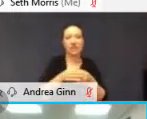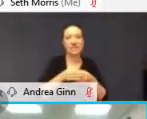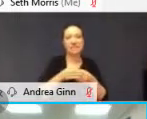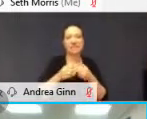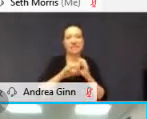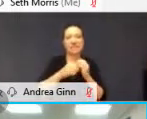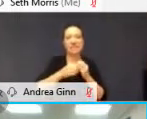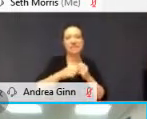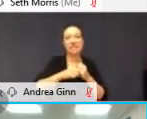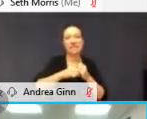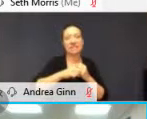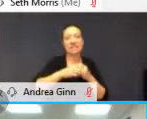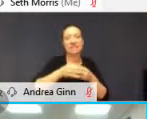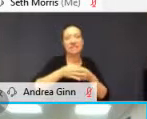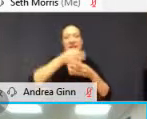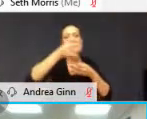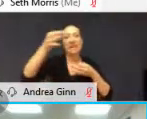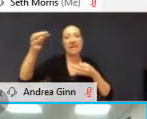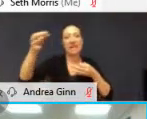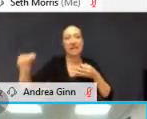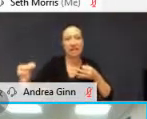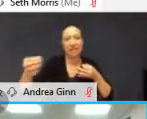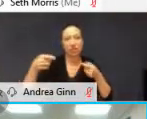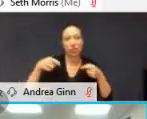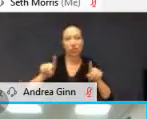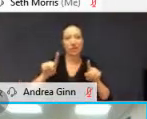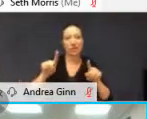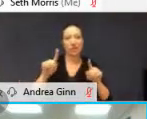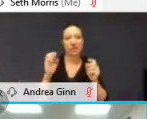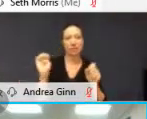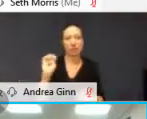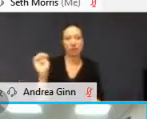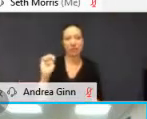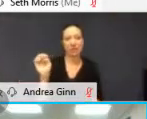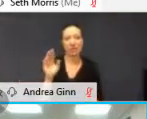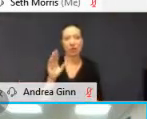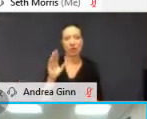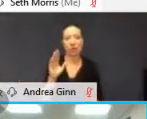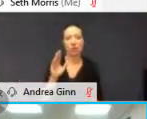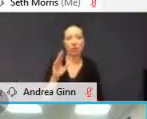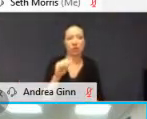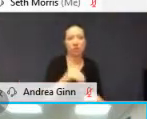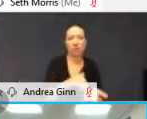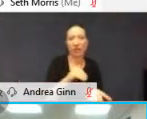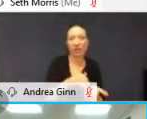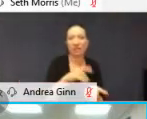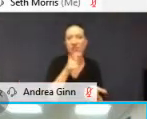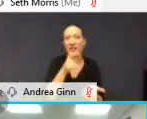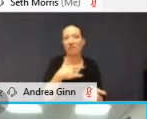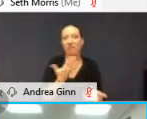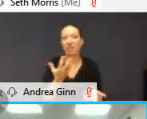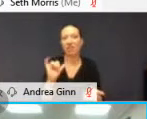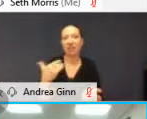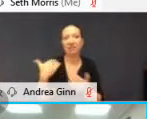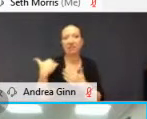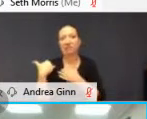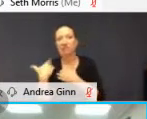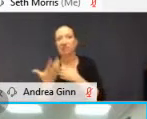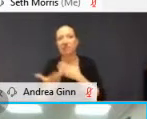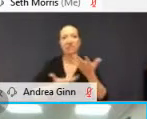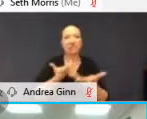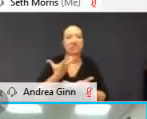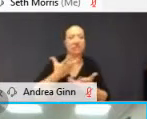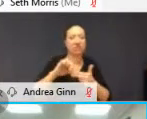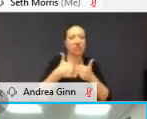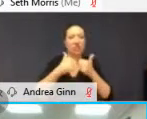and alleviate burden in any way that we could on providers who, had such a difficult job to do at this time.